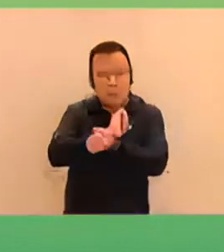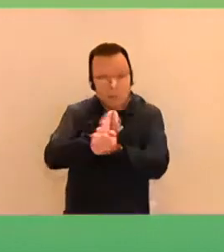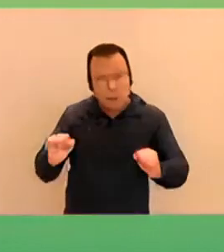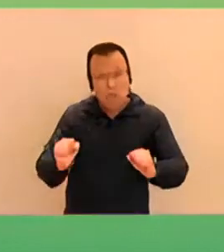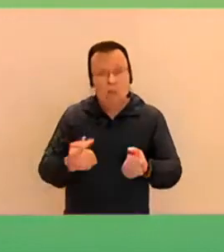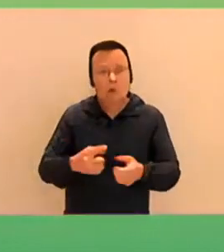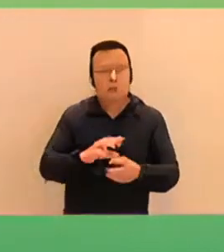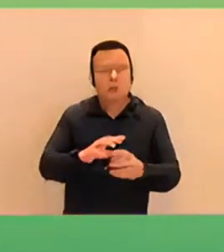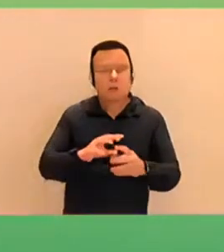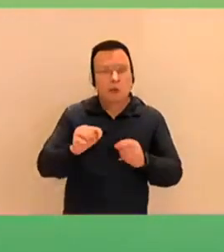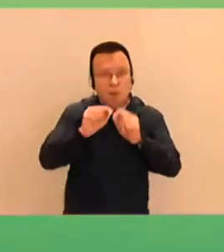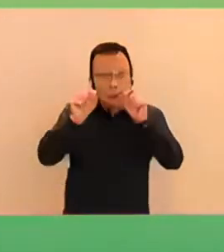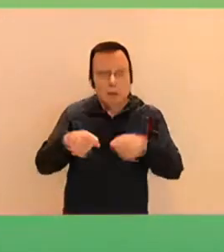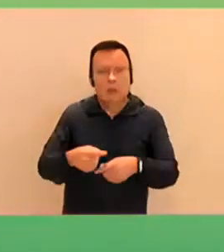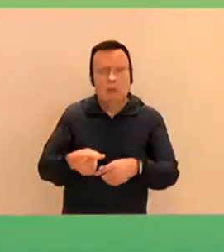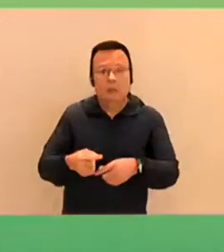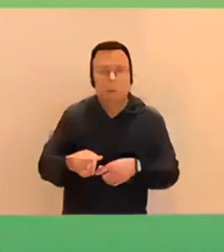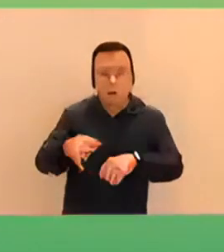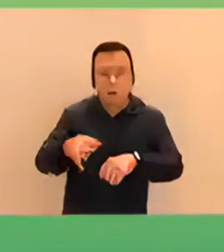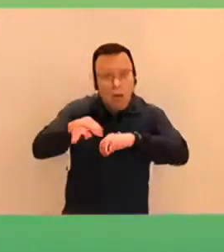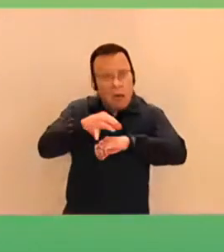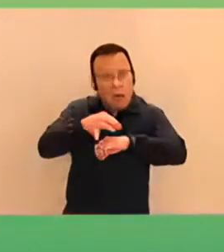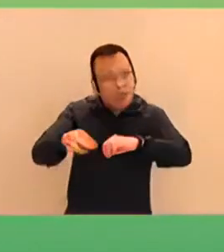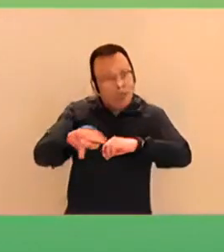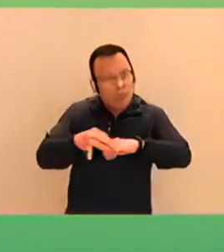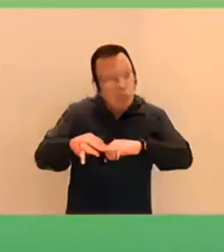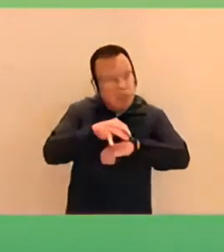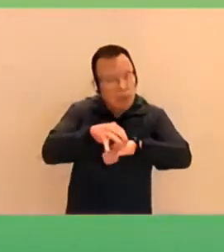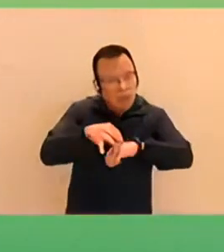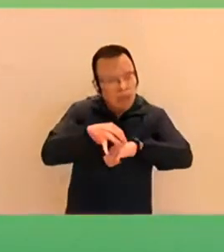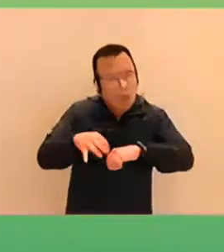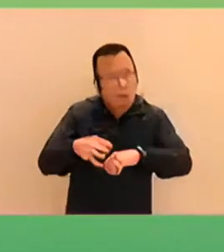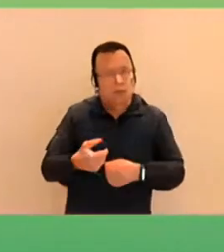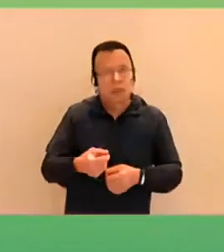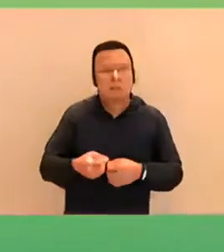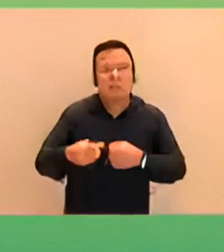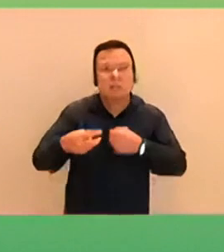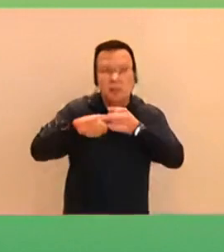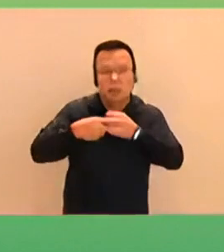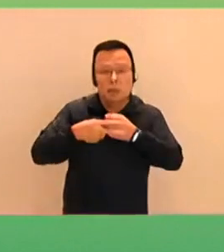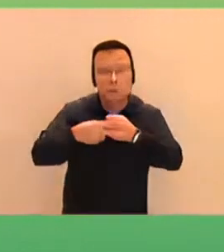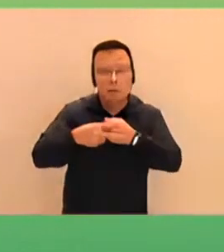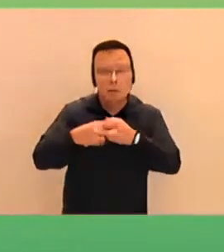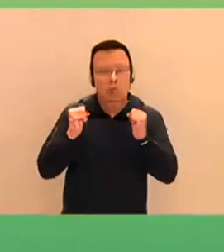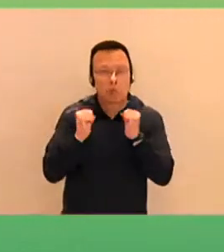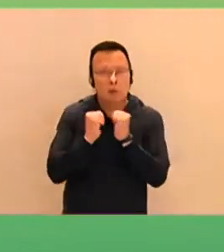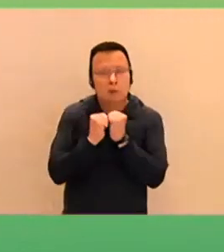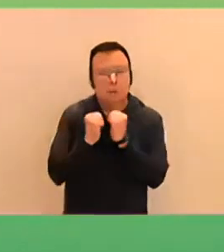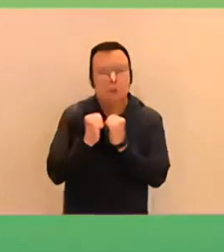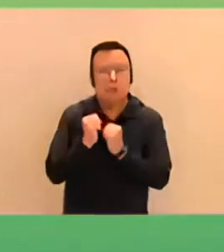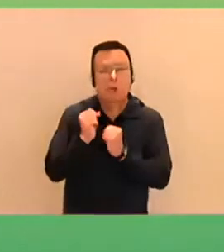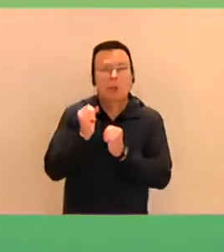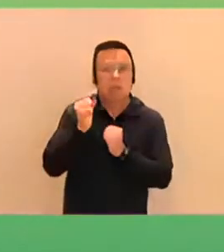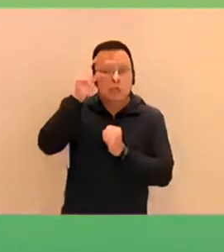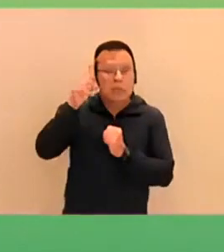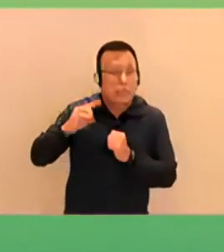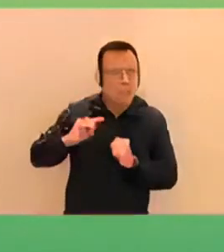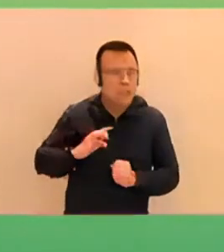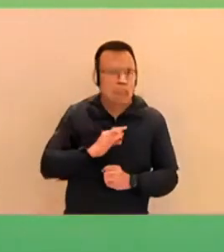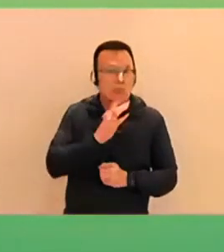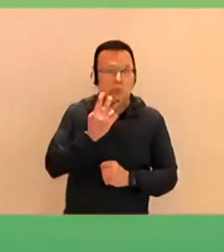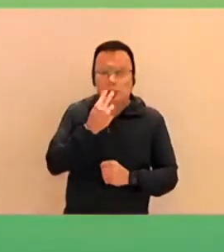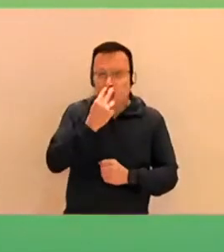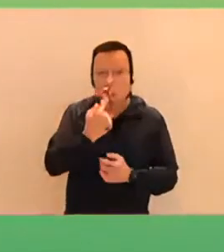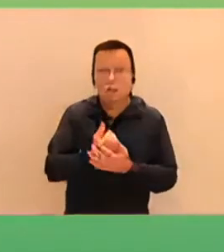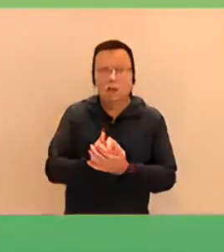a lot of works, the second winter, the natural gas consumption reduced below to 1 million. So some kind